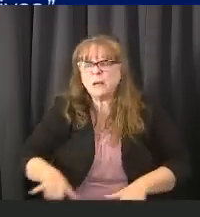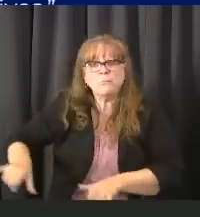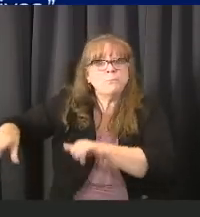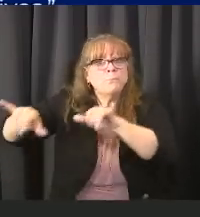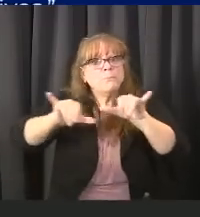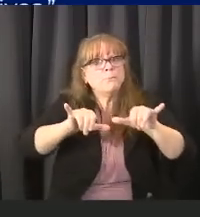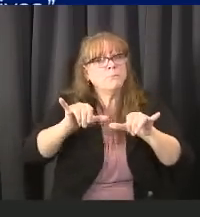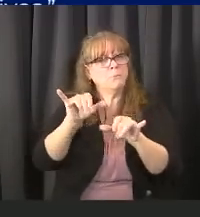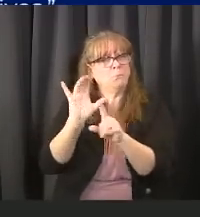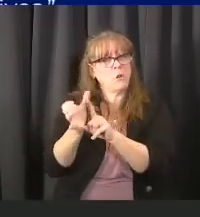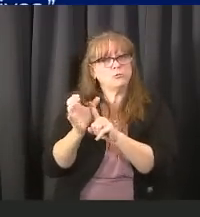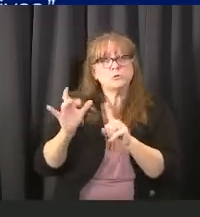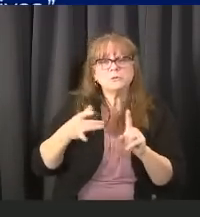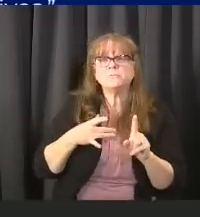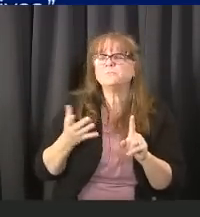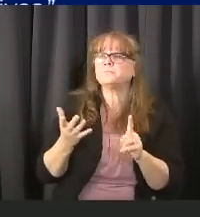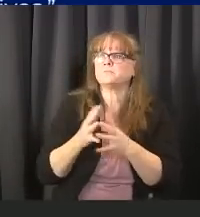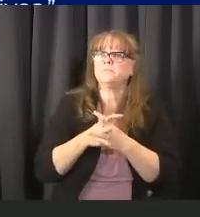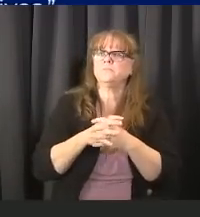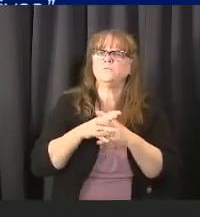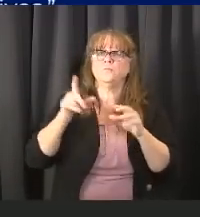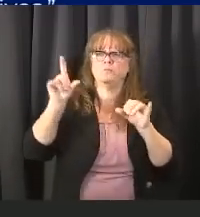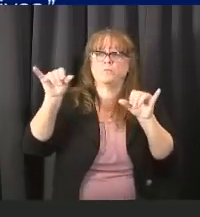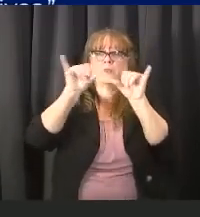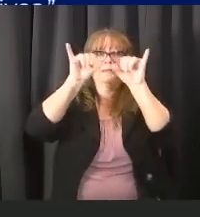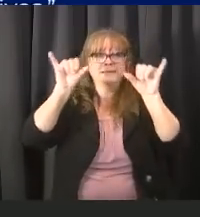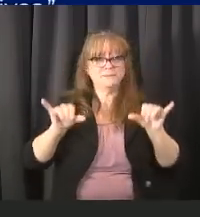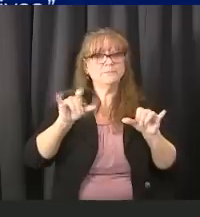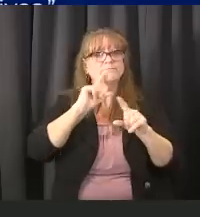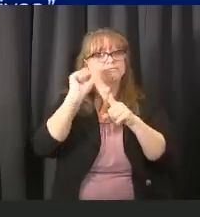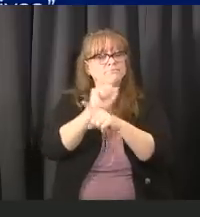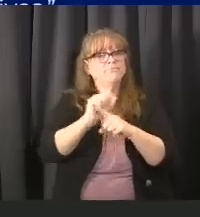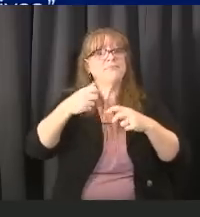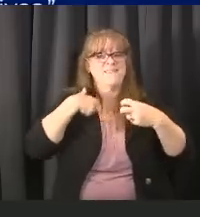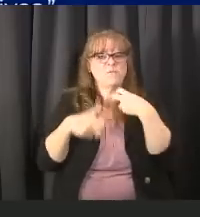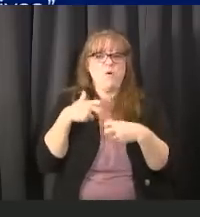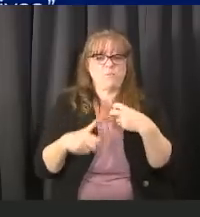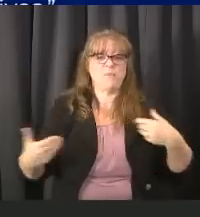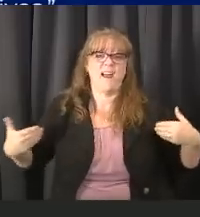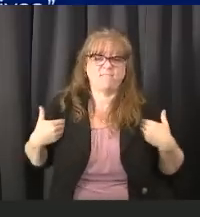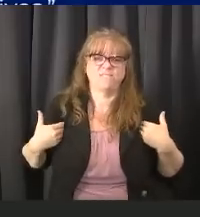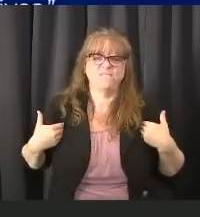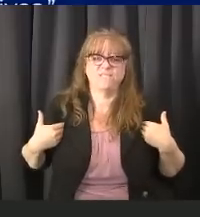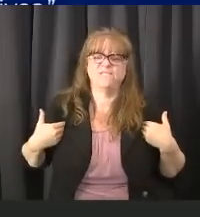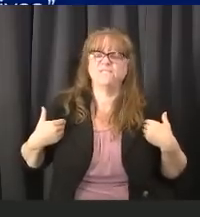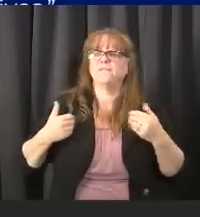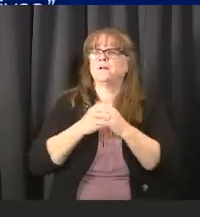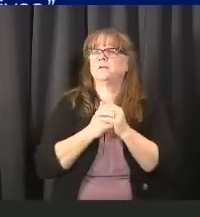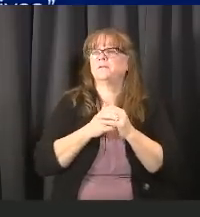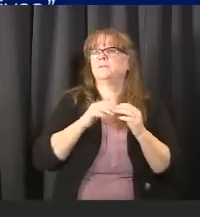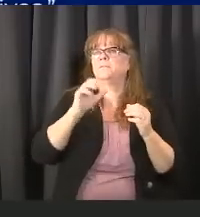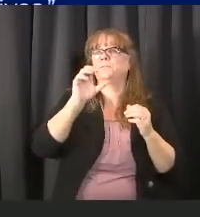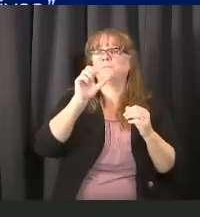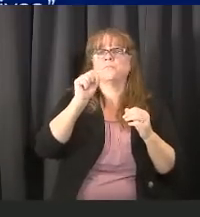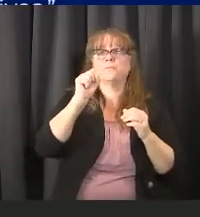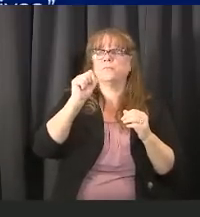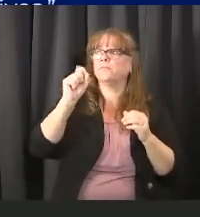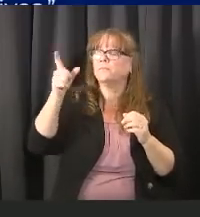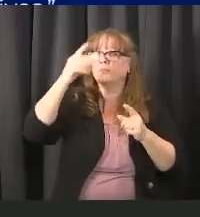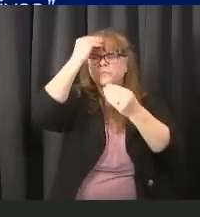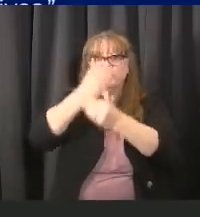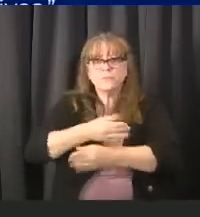medical community, as well as current stories of misinformation, disinformation, myths, and conspiracy